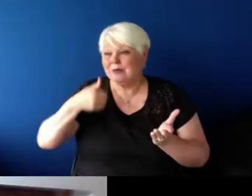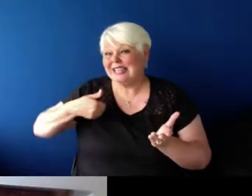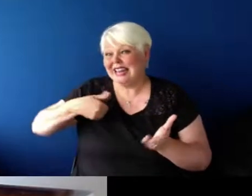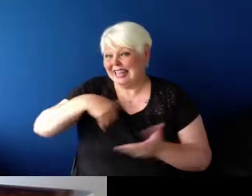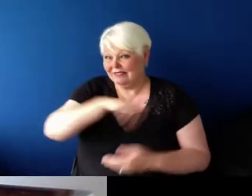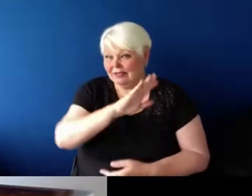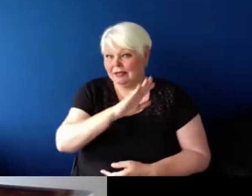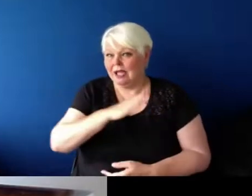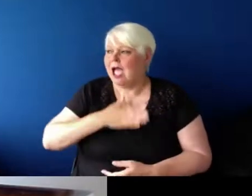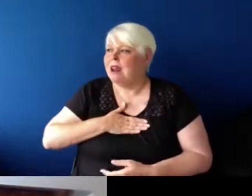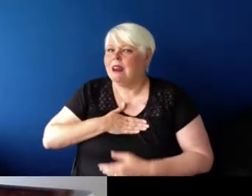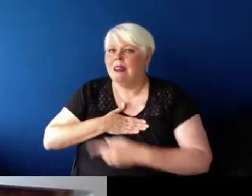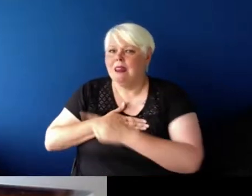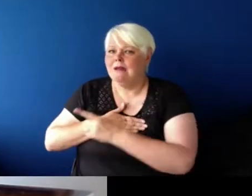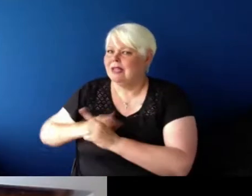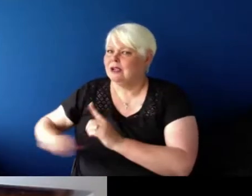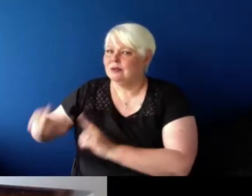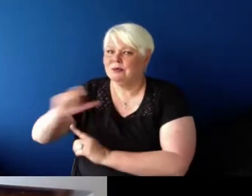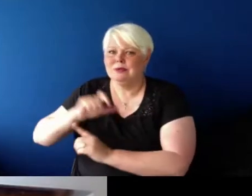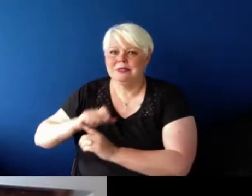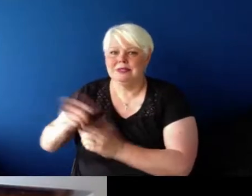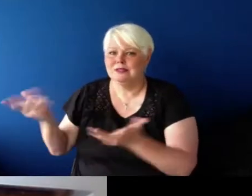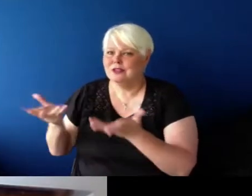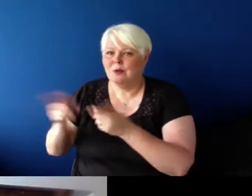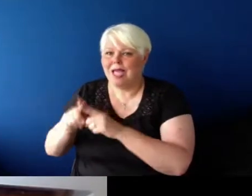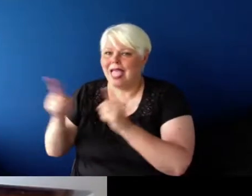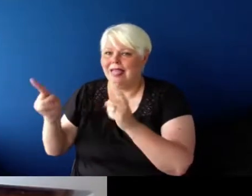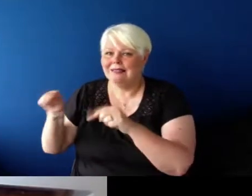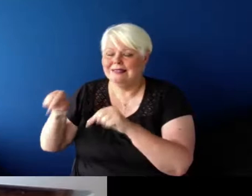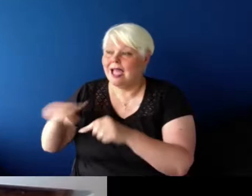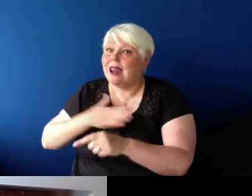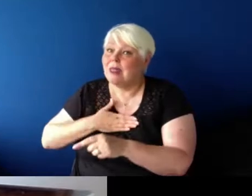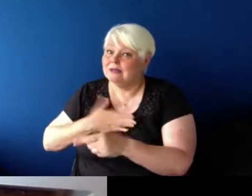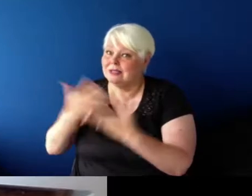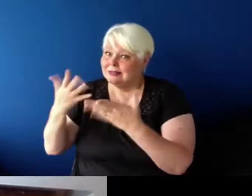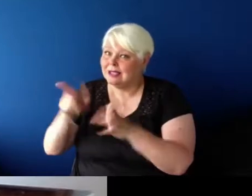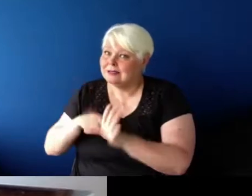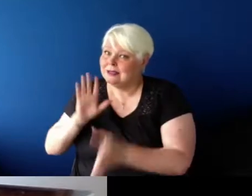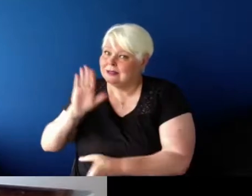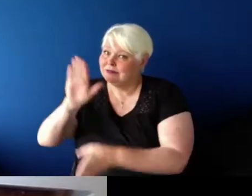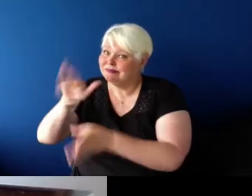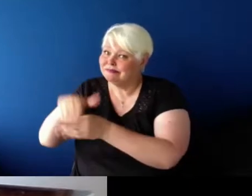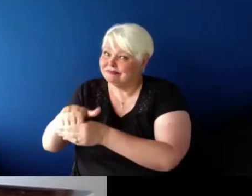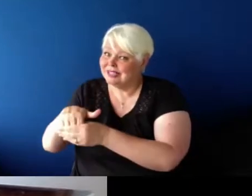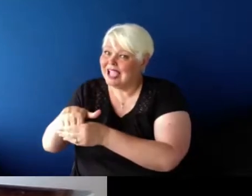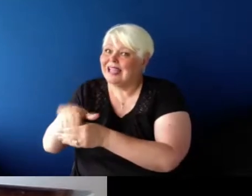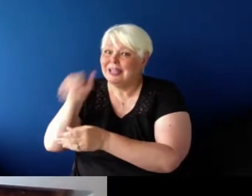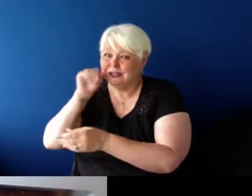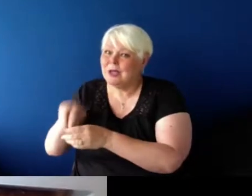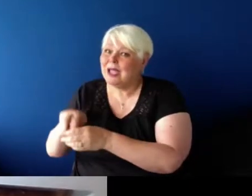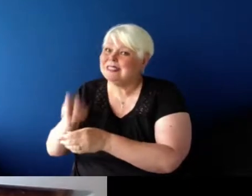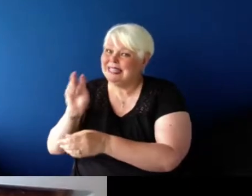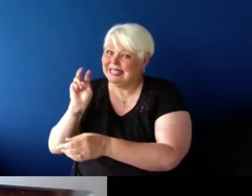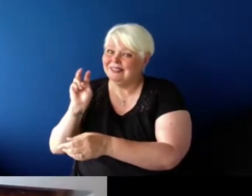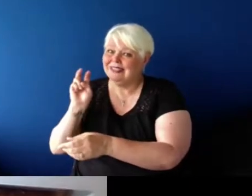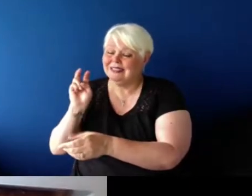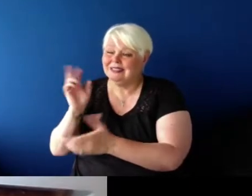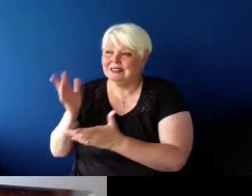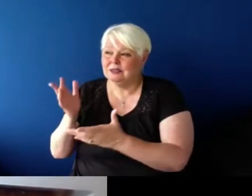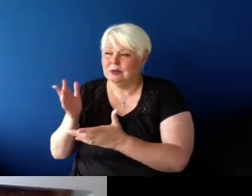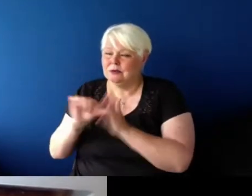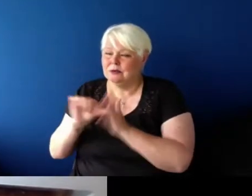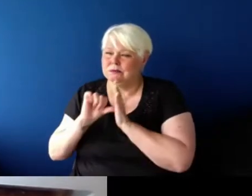that community, and I'd spent 10 years with it. And, you know, it was in some ways really, really, really